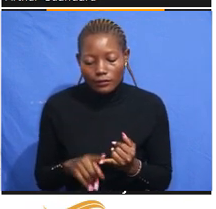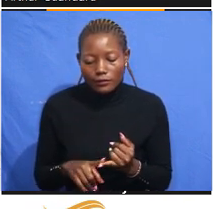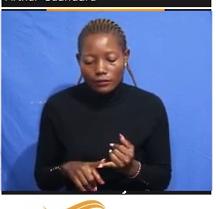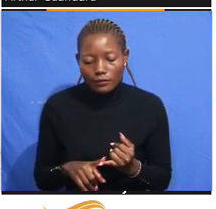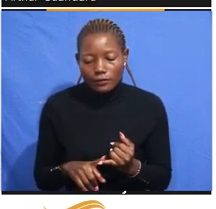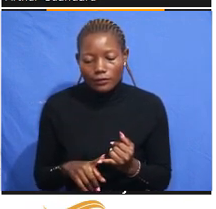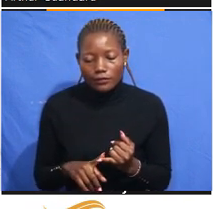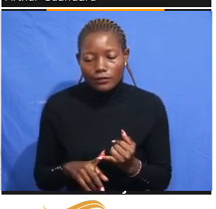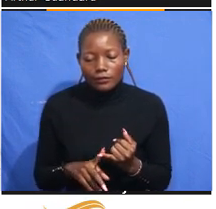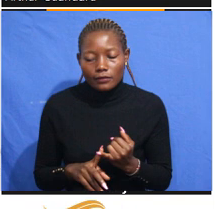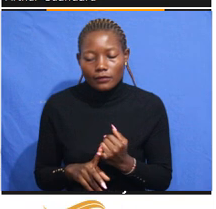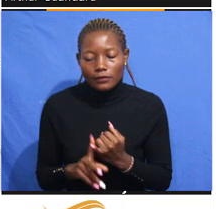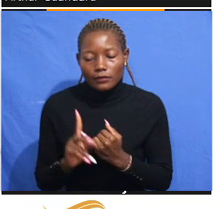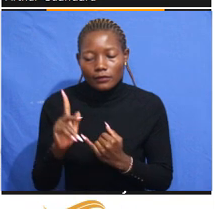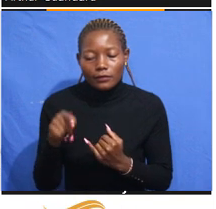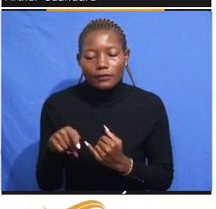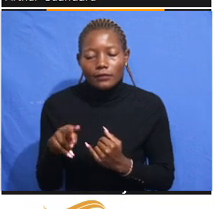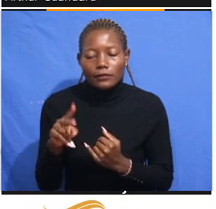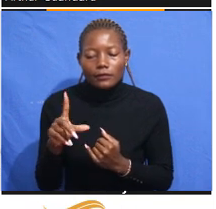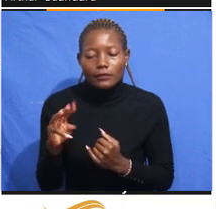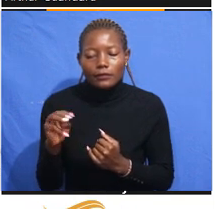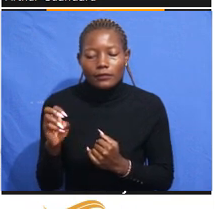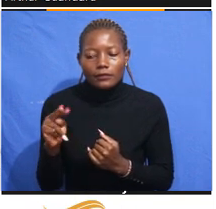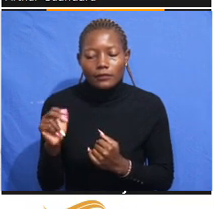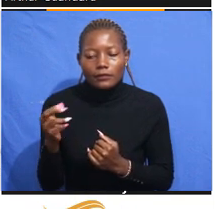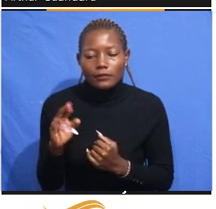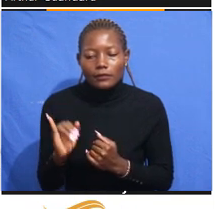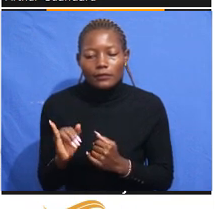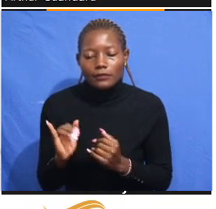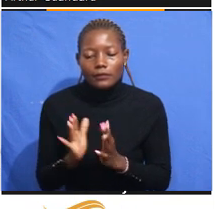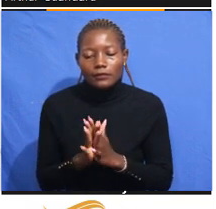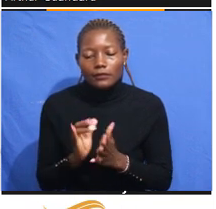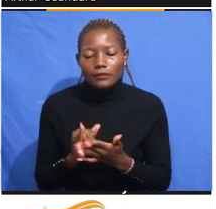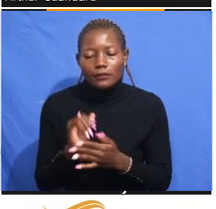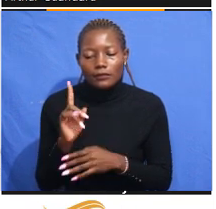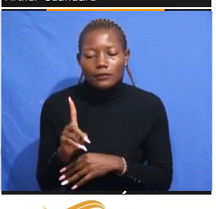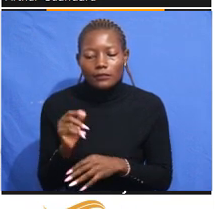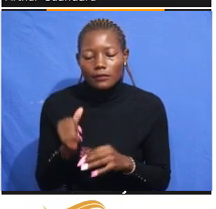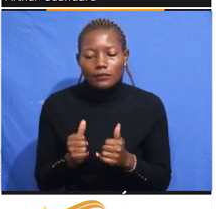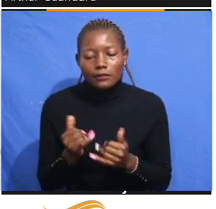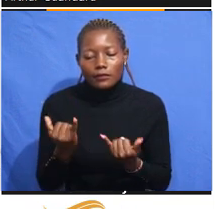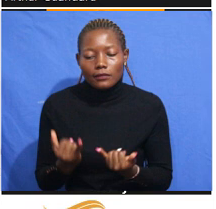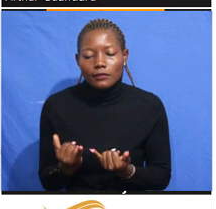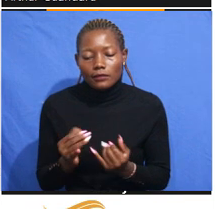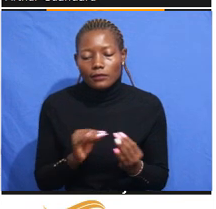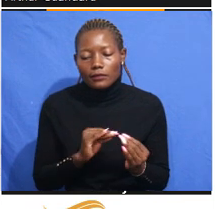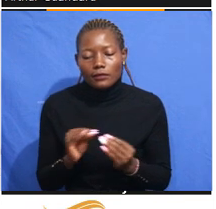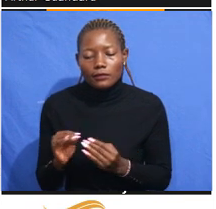a pulmonary circulation. And that is the one that now takes the